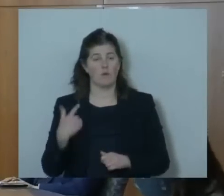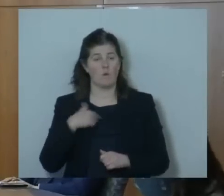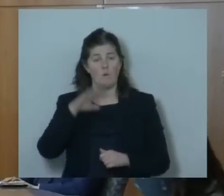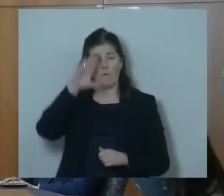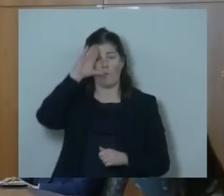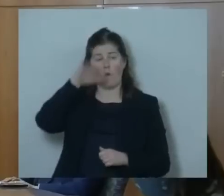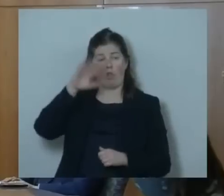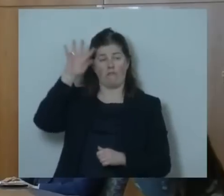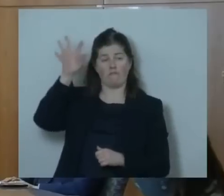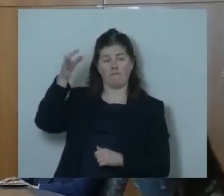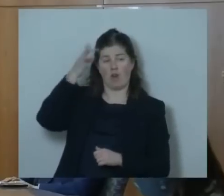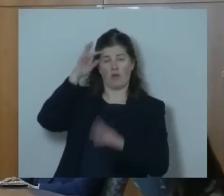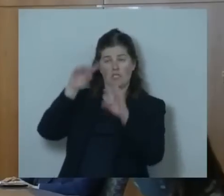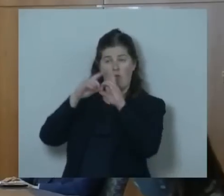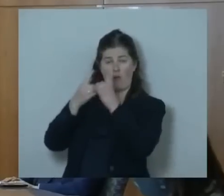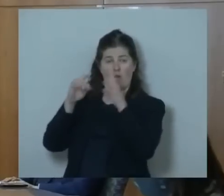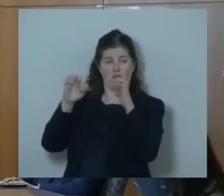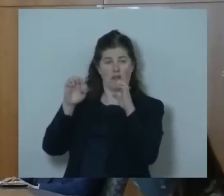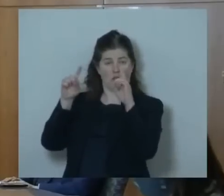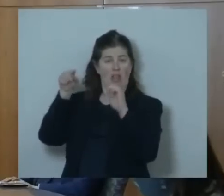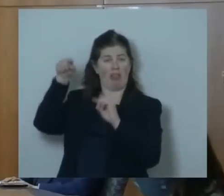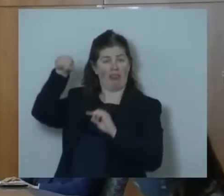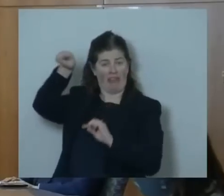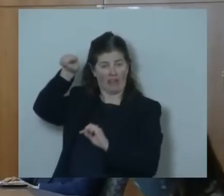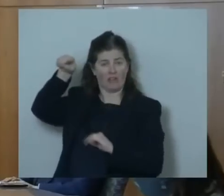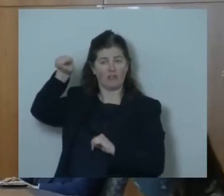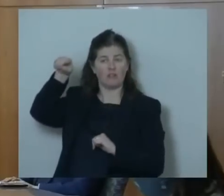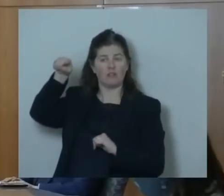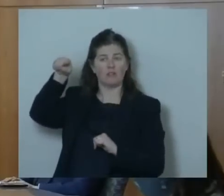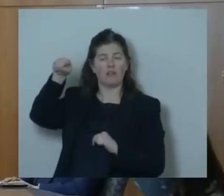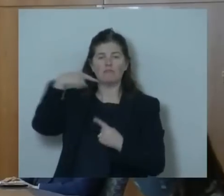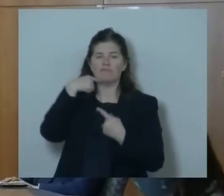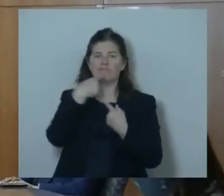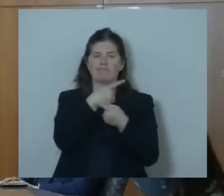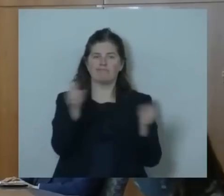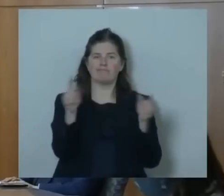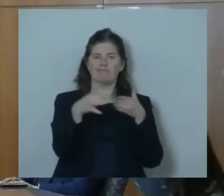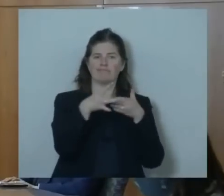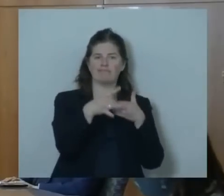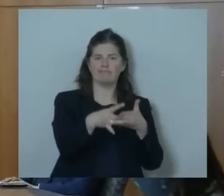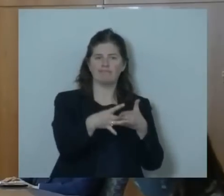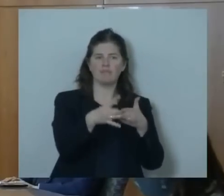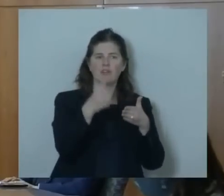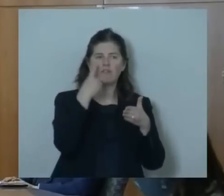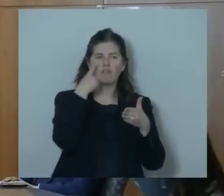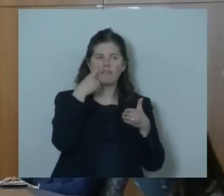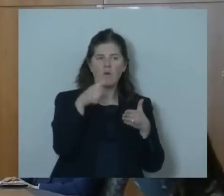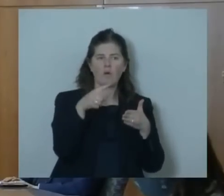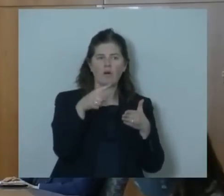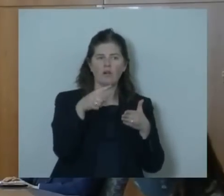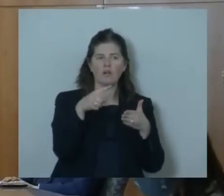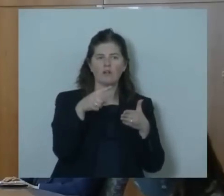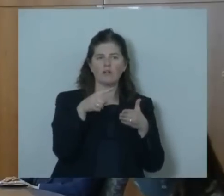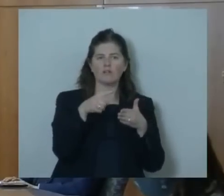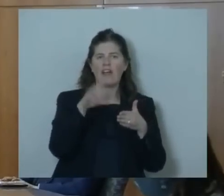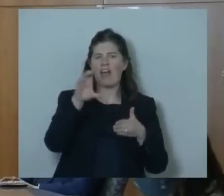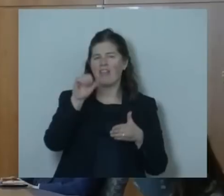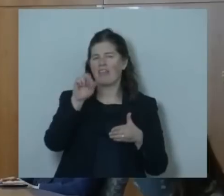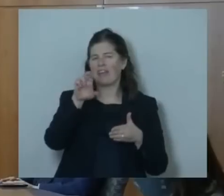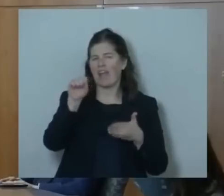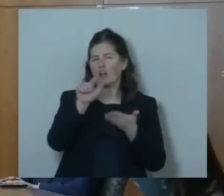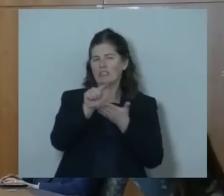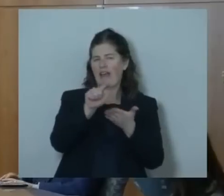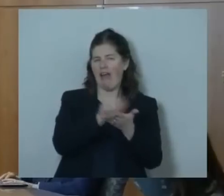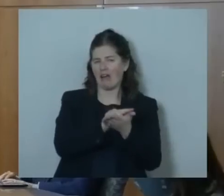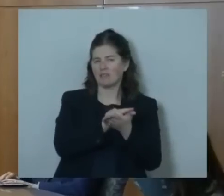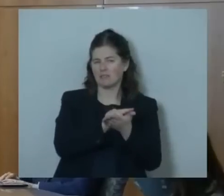Federal Department of Education has recently disclosed their guidance for distributing the CARES Act aid to students